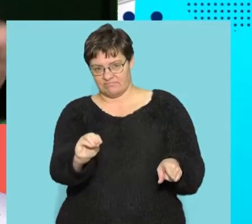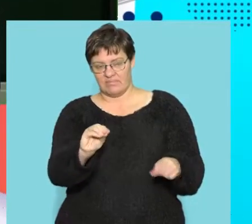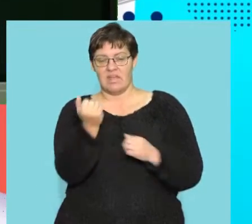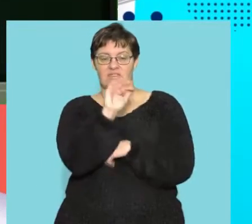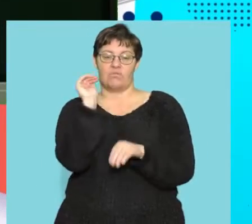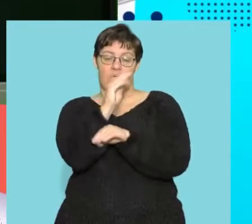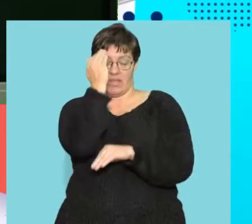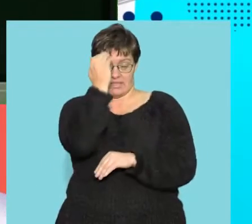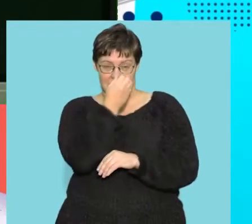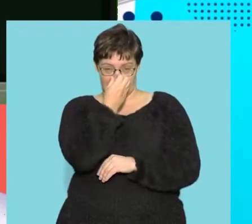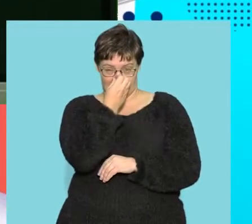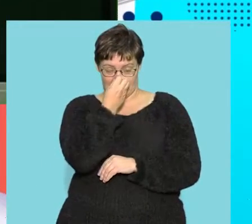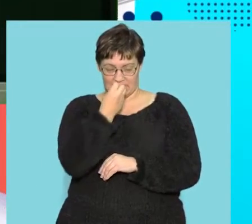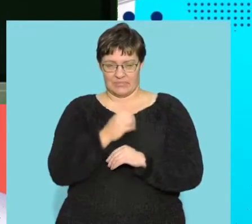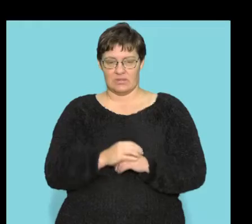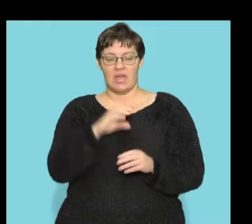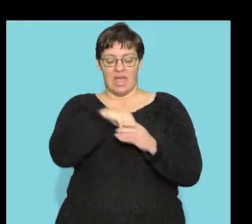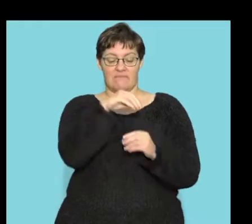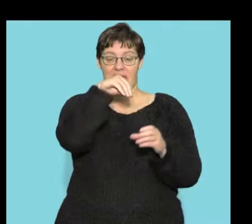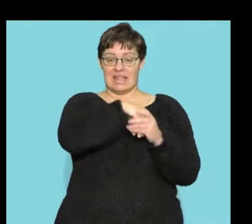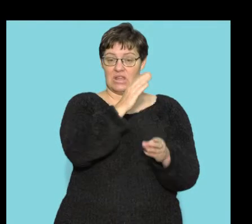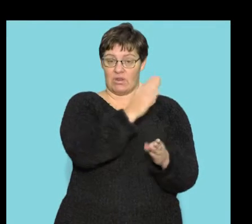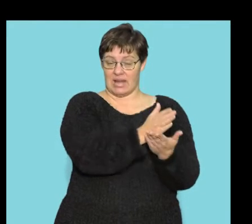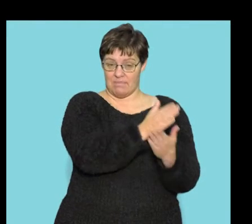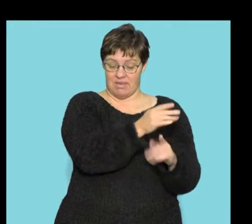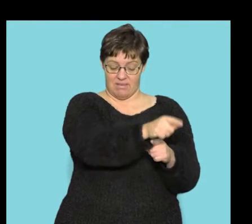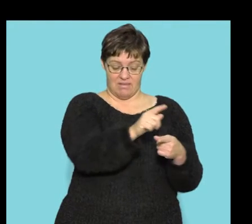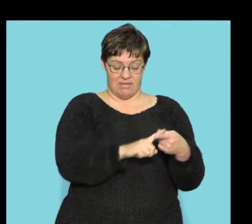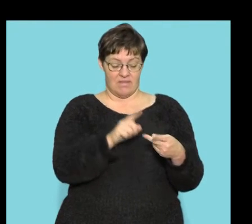factory overheads. So we've got indirect labor, and